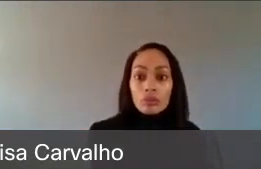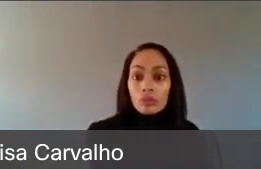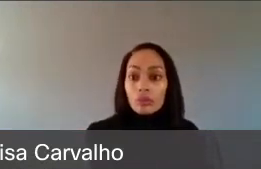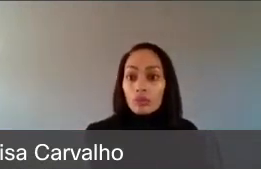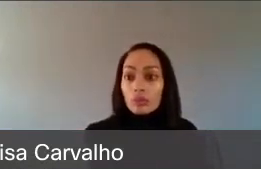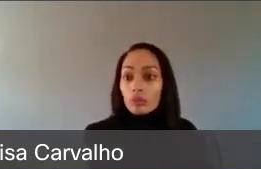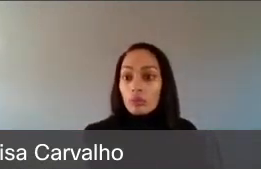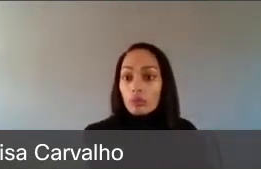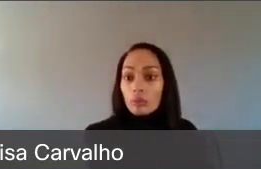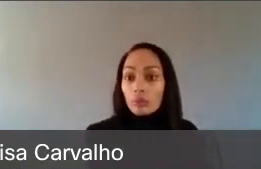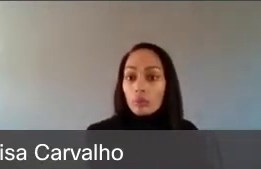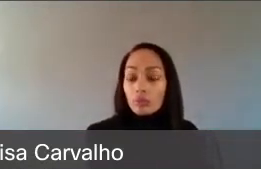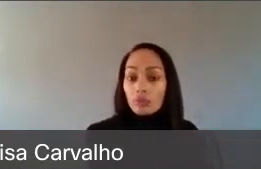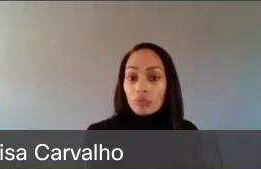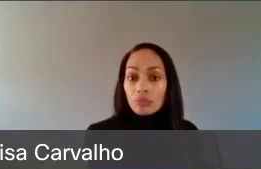bipolar.